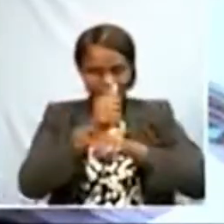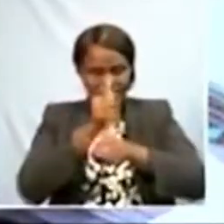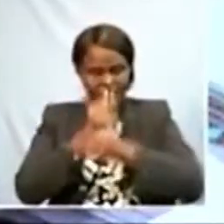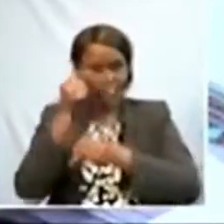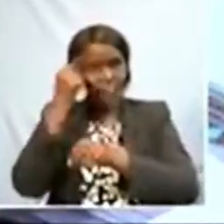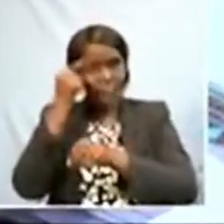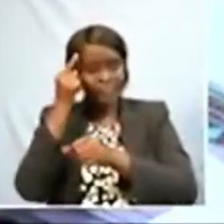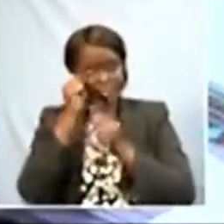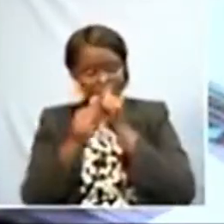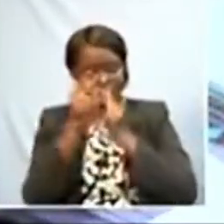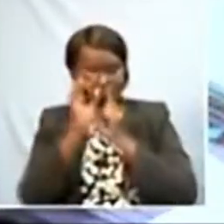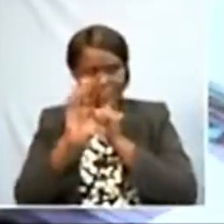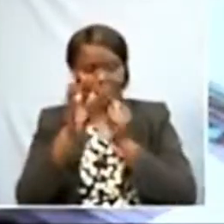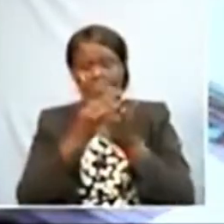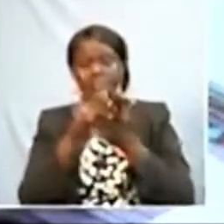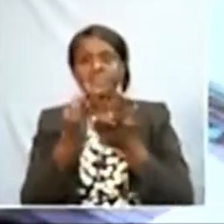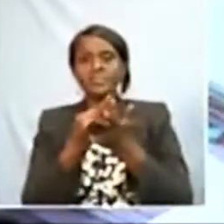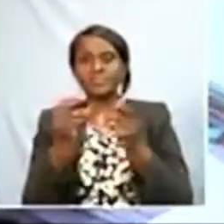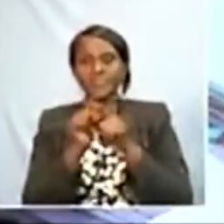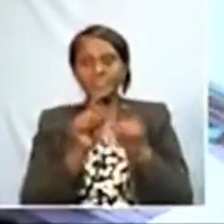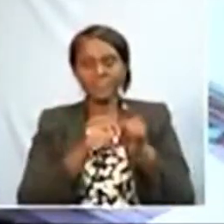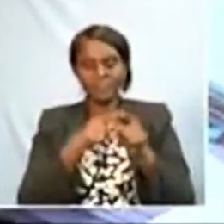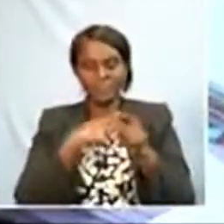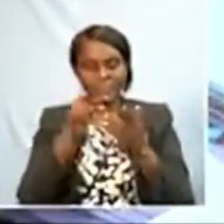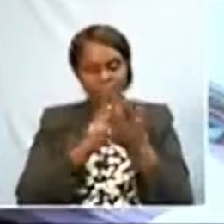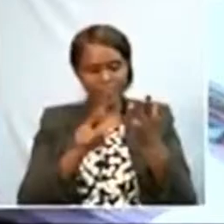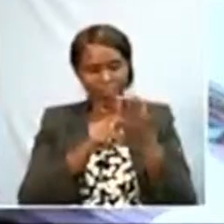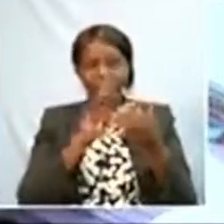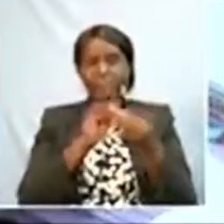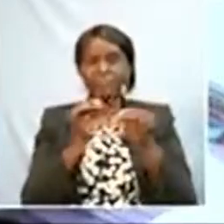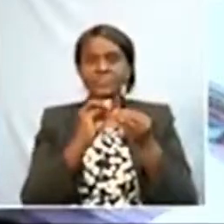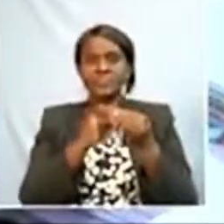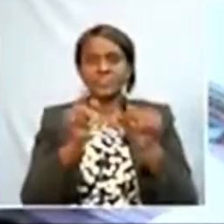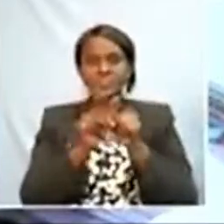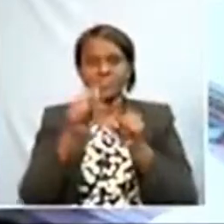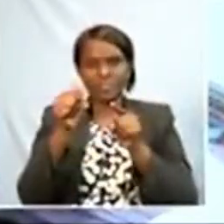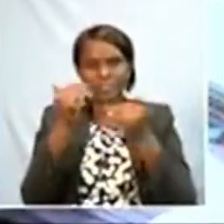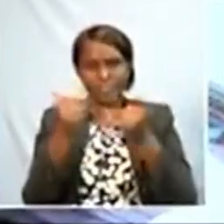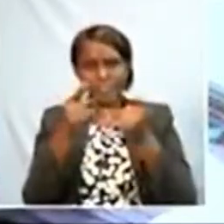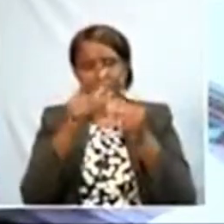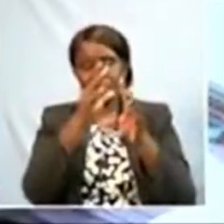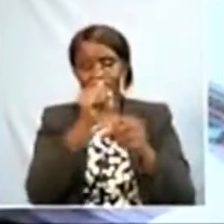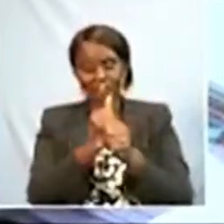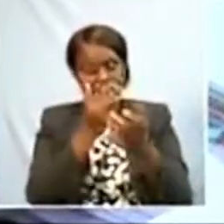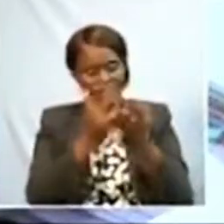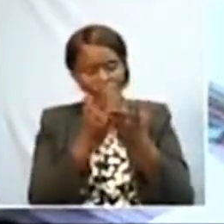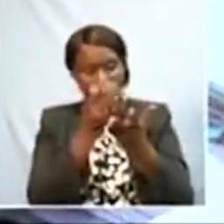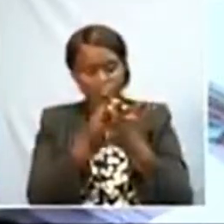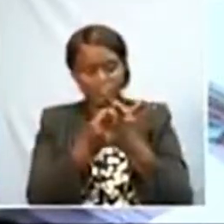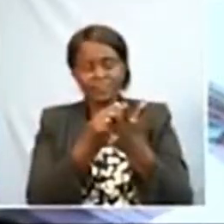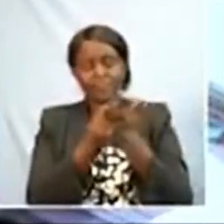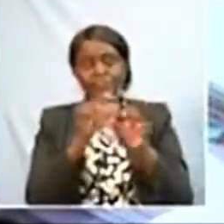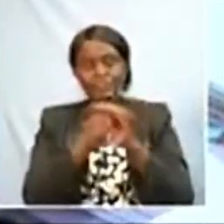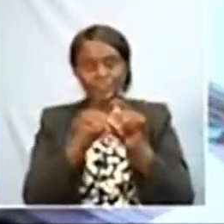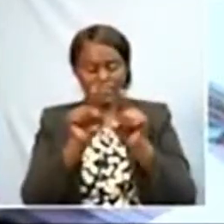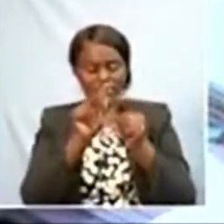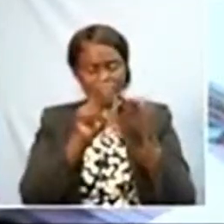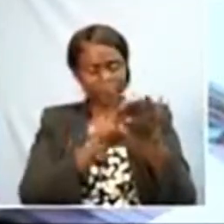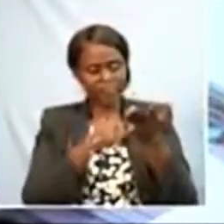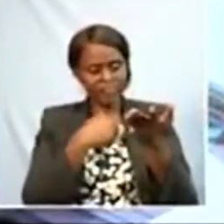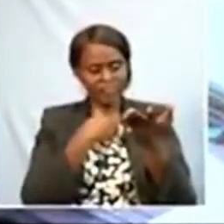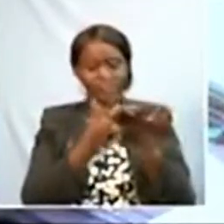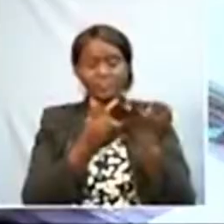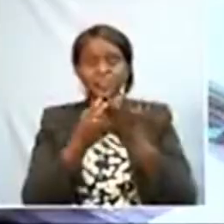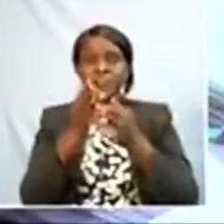government because of your failures. I want to read these figures as you were receiving the monies. In this report, you